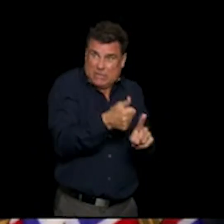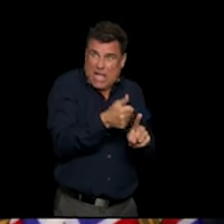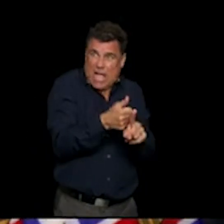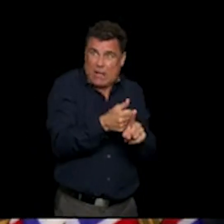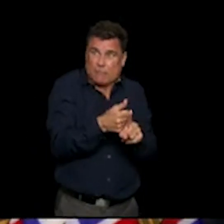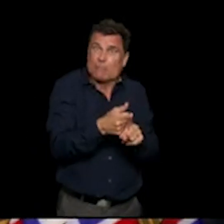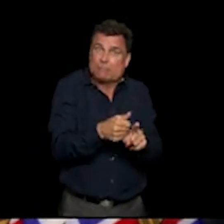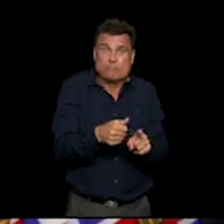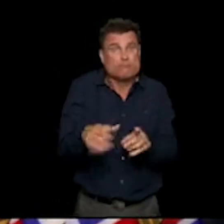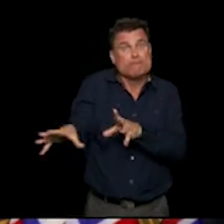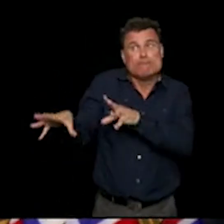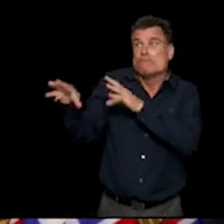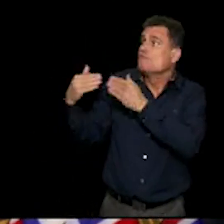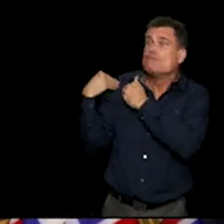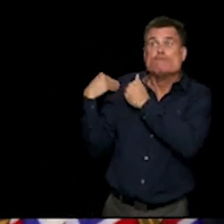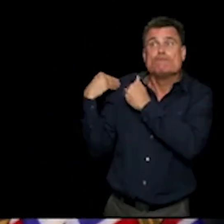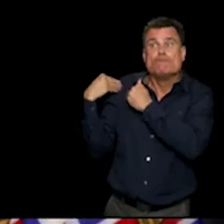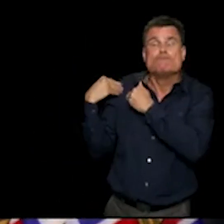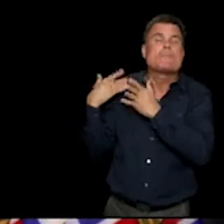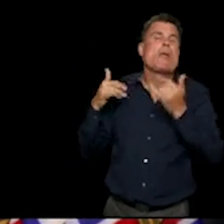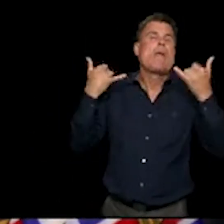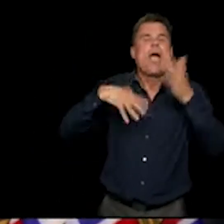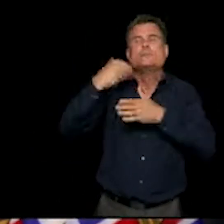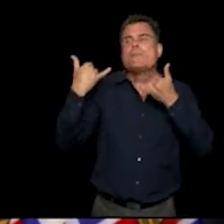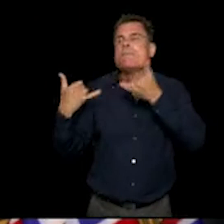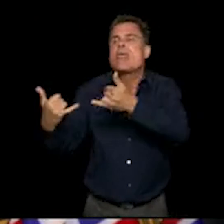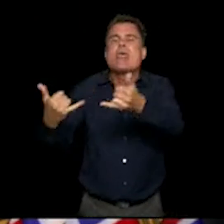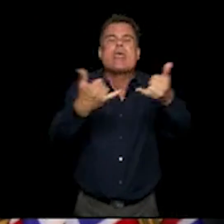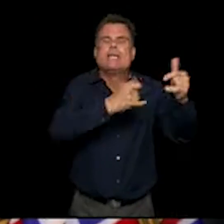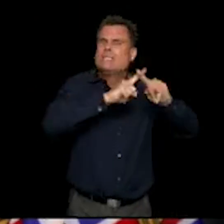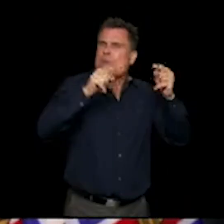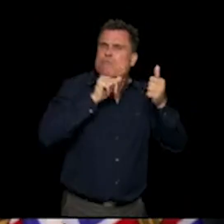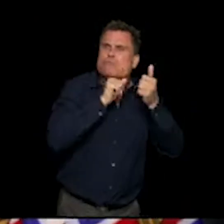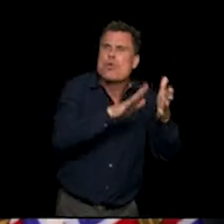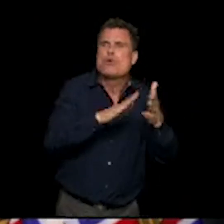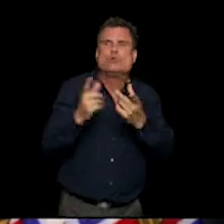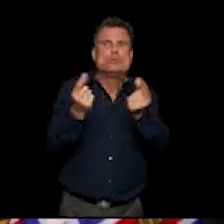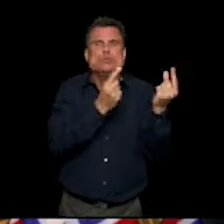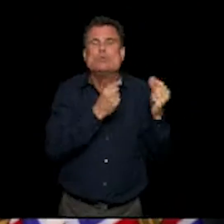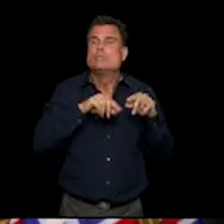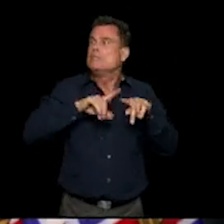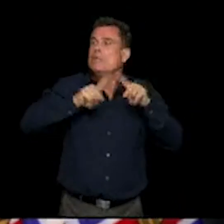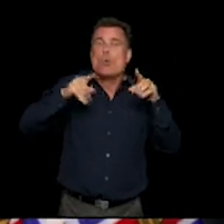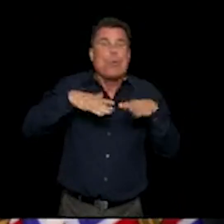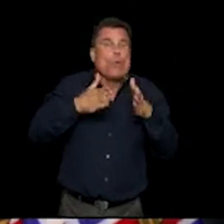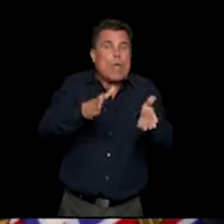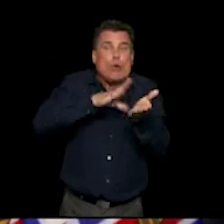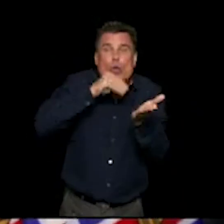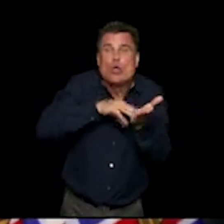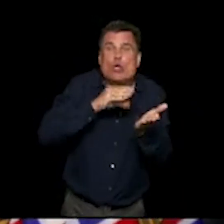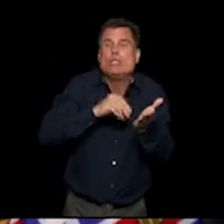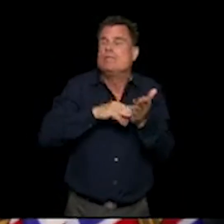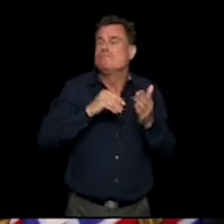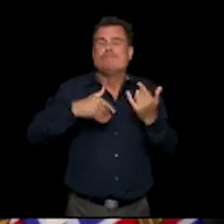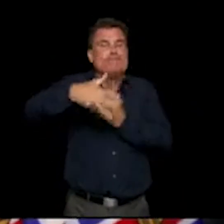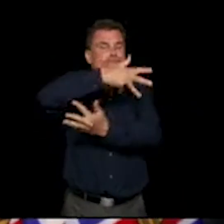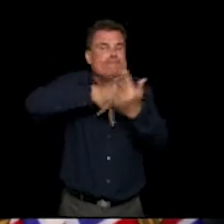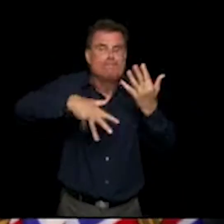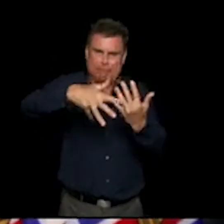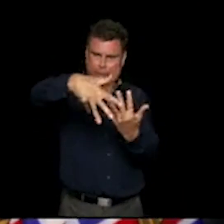be part of this as well, making this work. You play differently, you learn differently, you arrange the classroom in a way